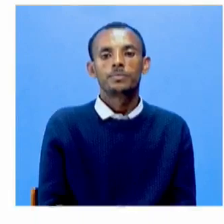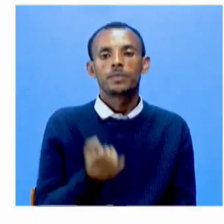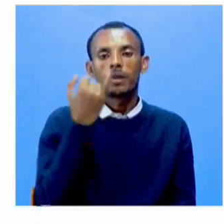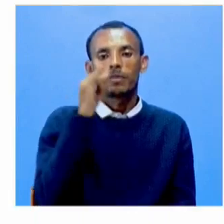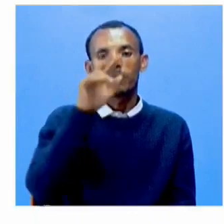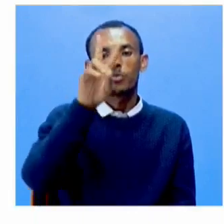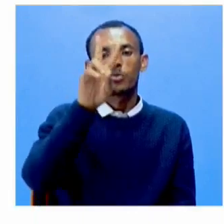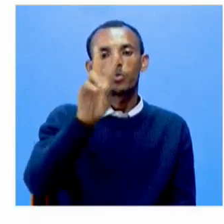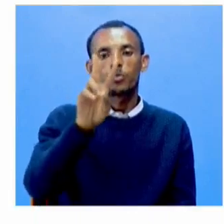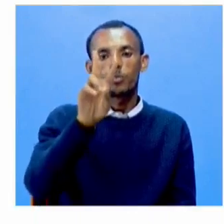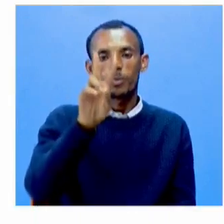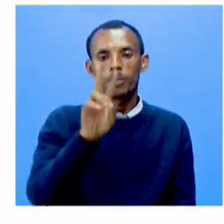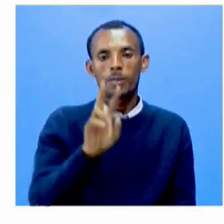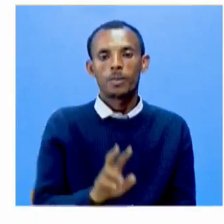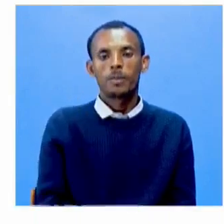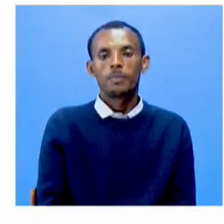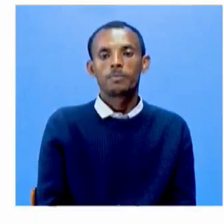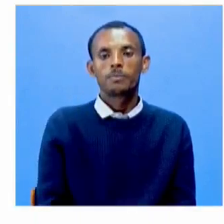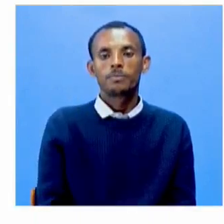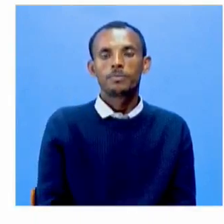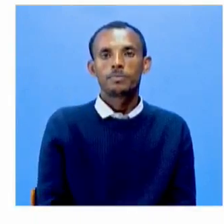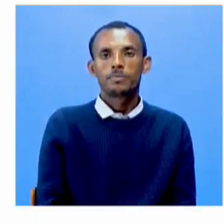two